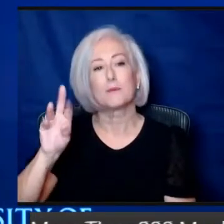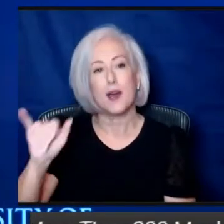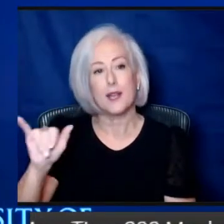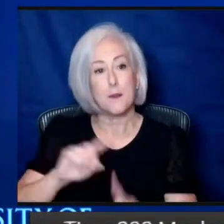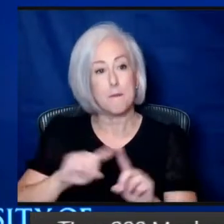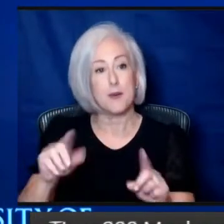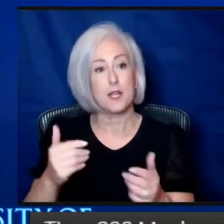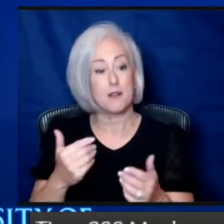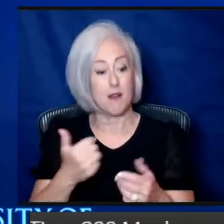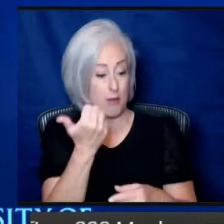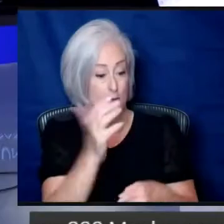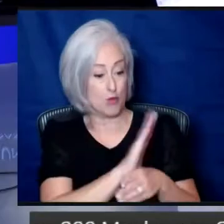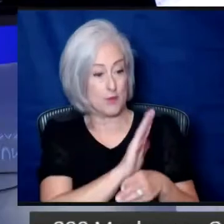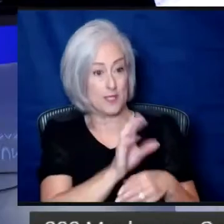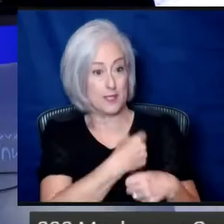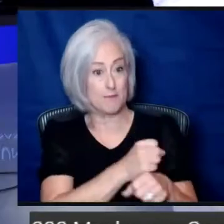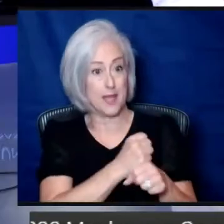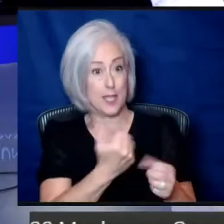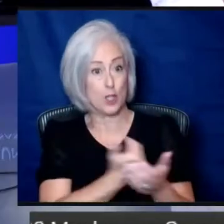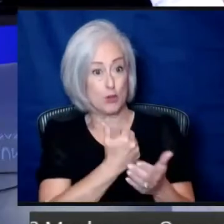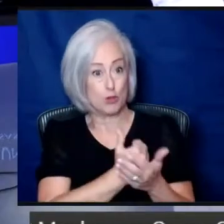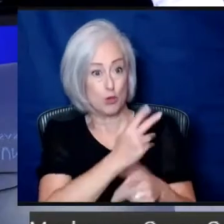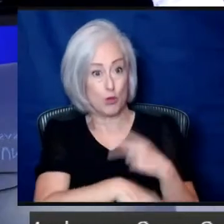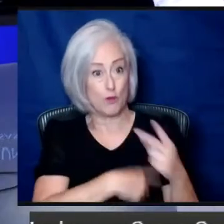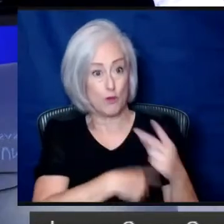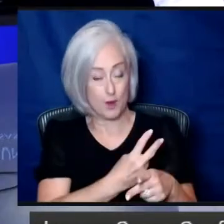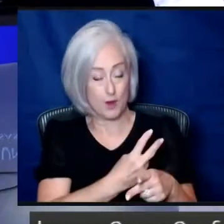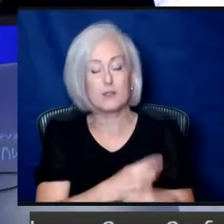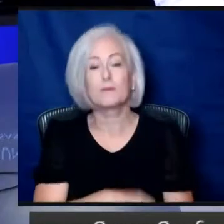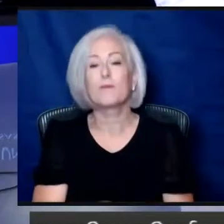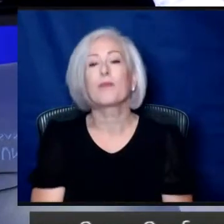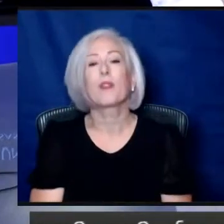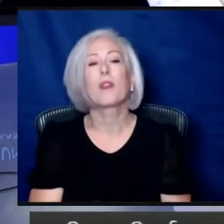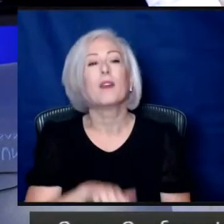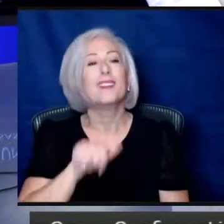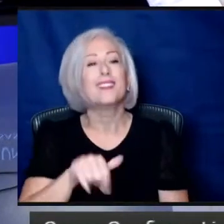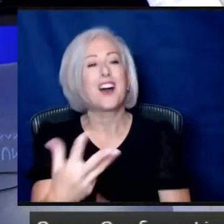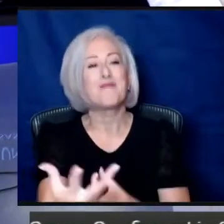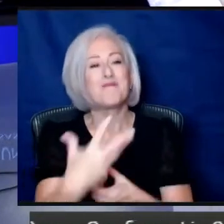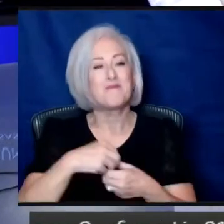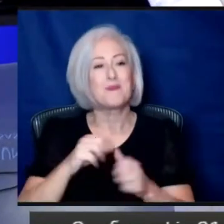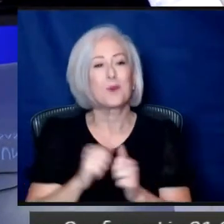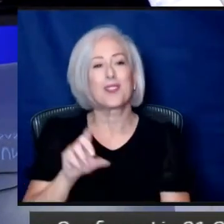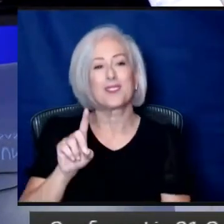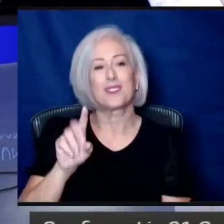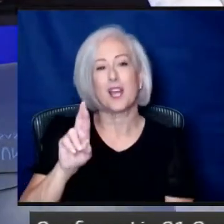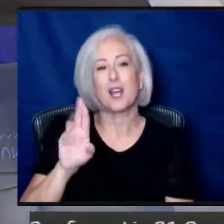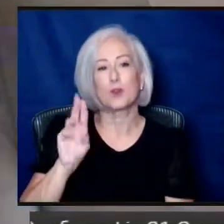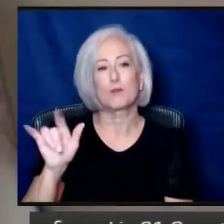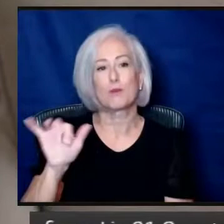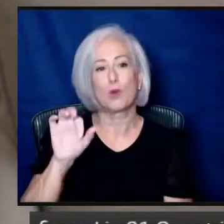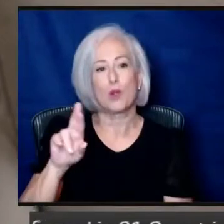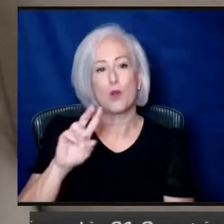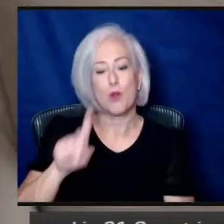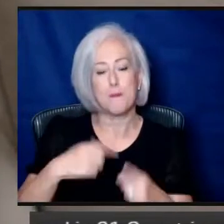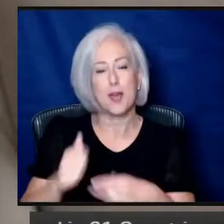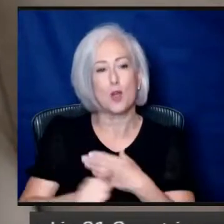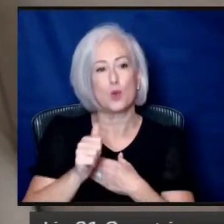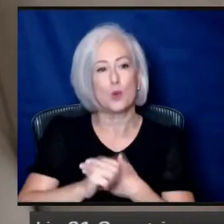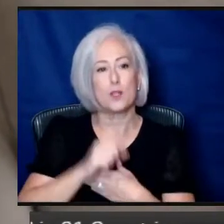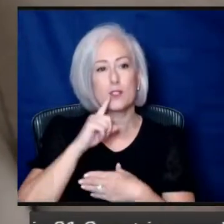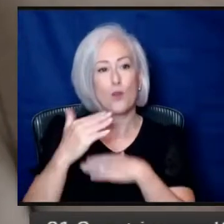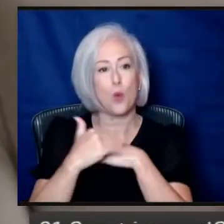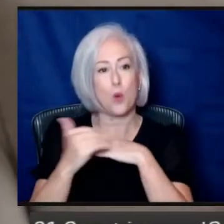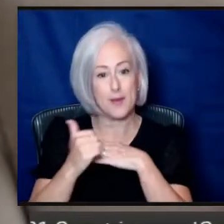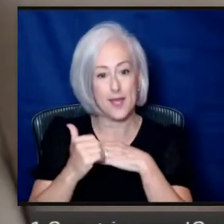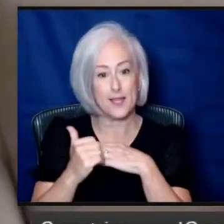new variants as well. I want to bring you into our conversation that Yeah. we were having with Dr. Boyer about the risks Yeah. that pets can pose, or having a pet can pose,